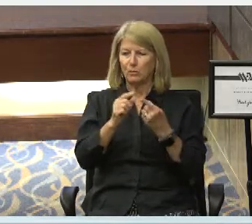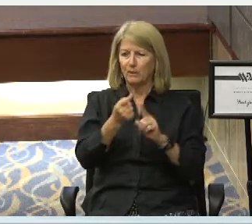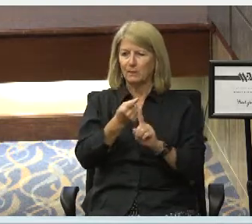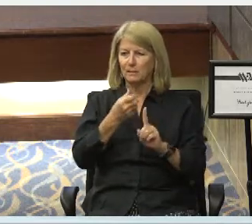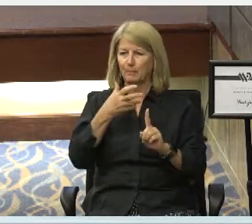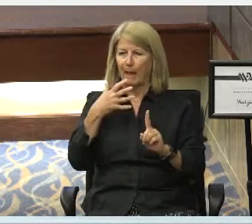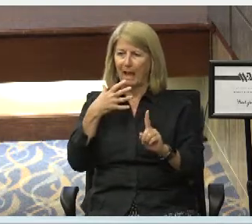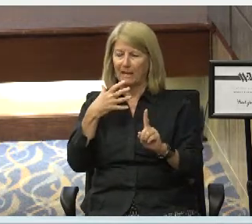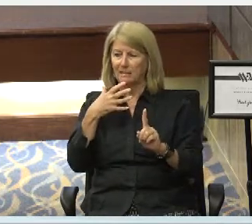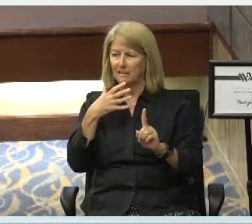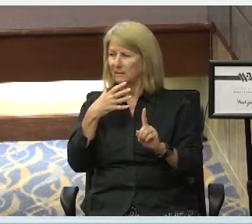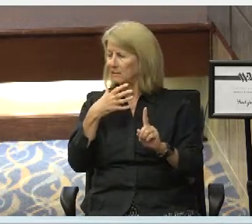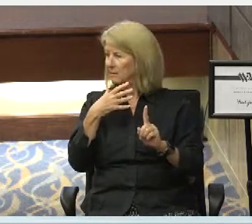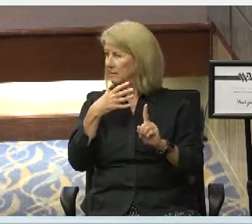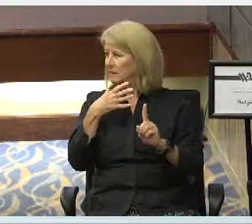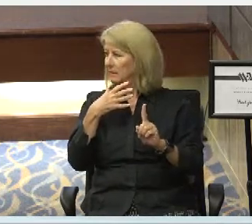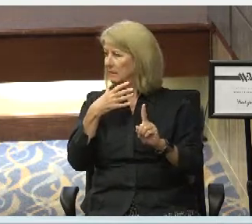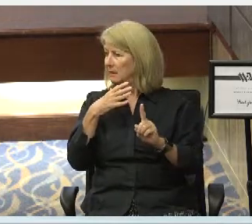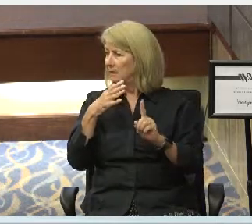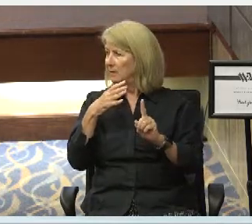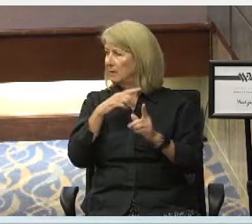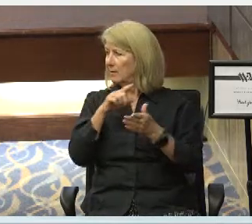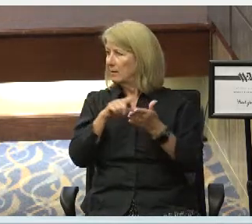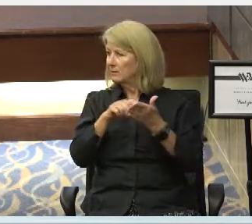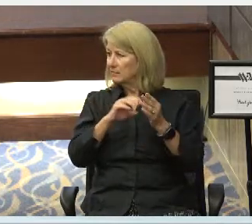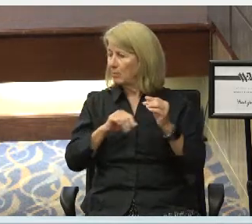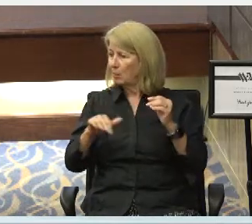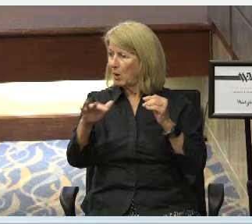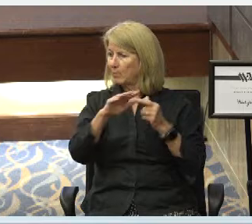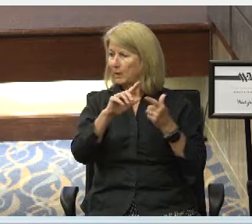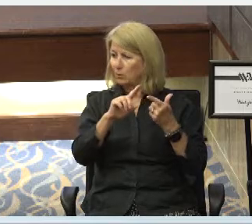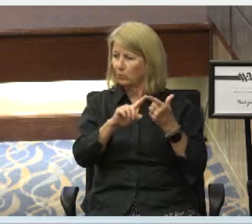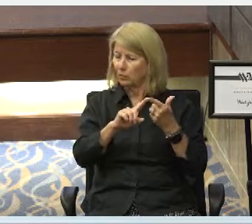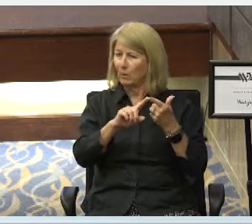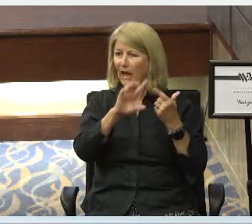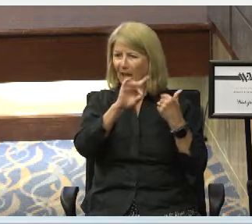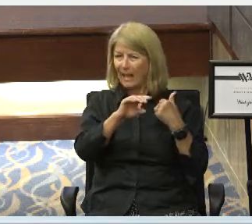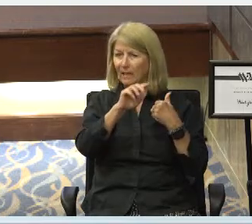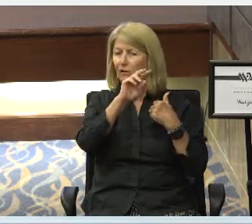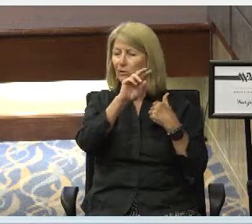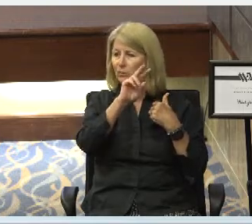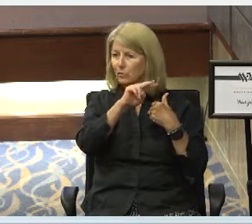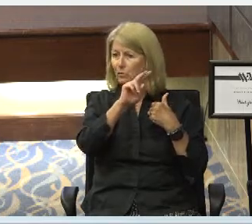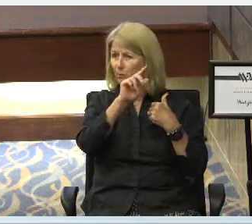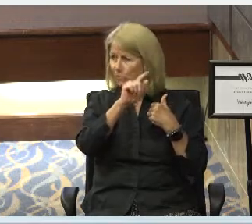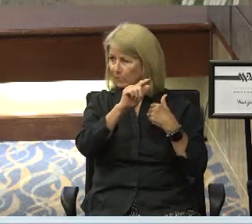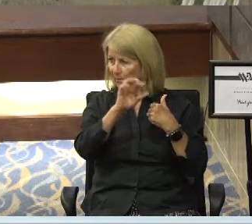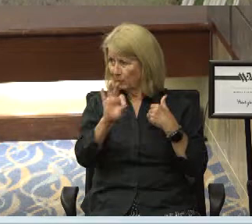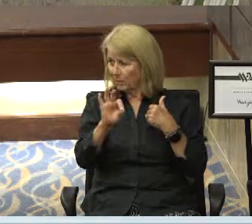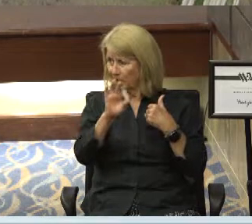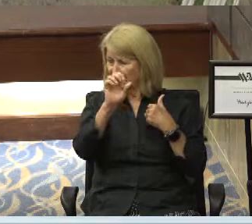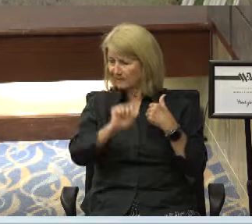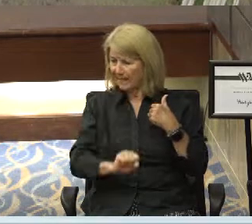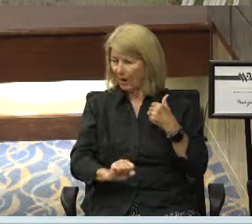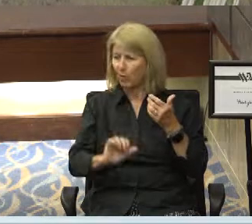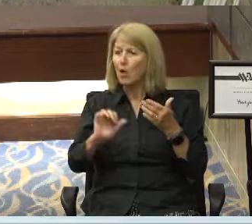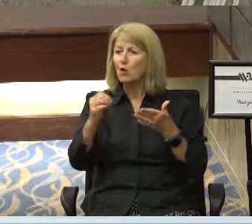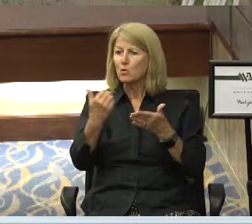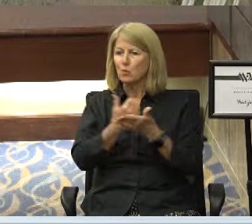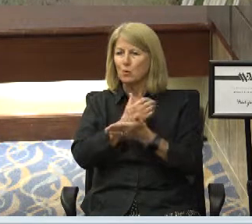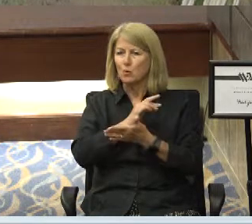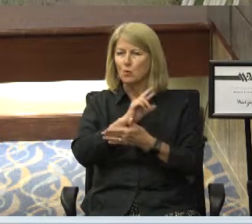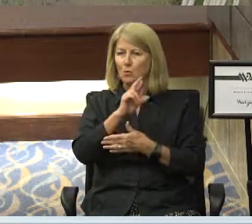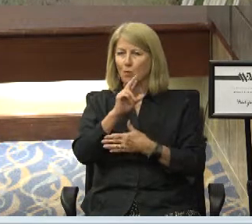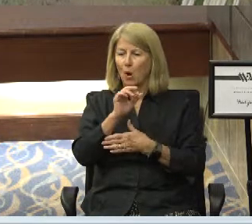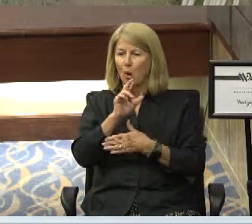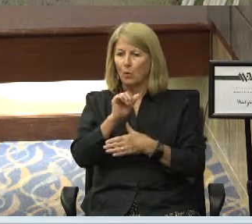warehouse facilities. This is a property 1821 through 1829 South New Road.